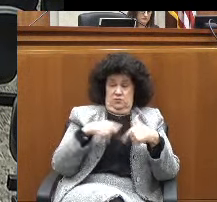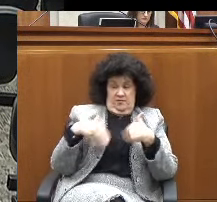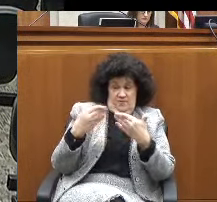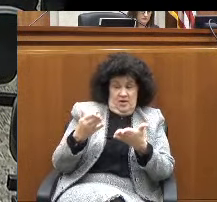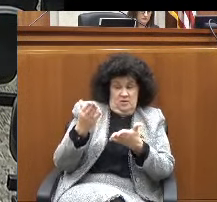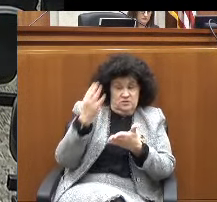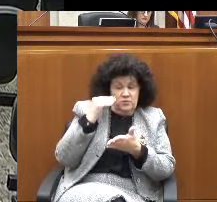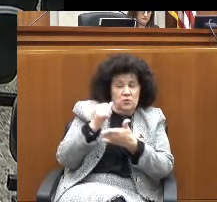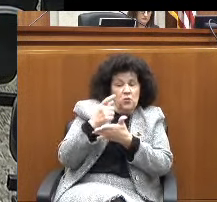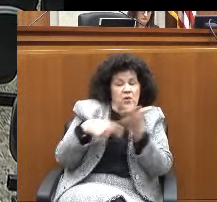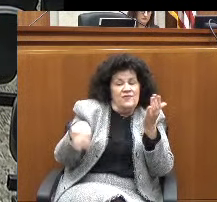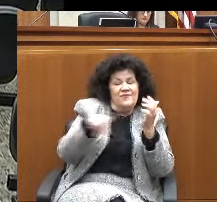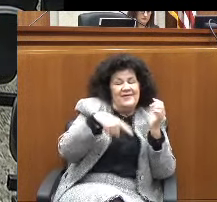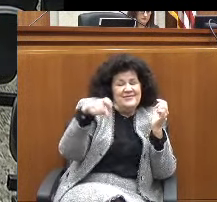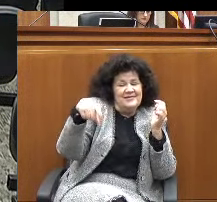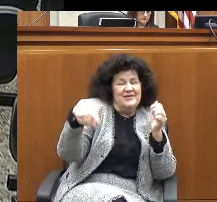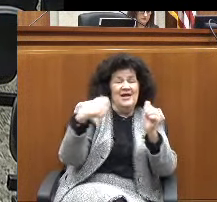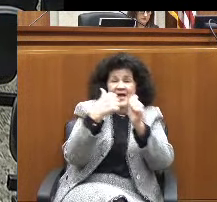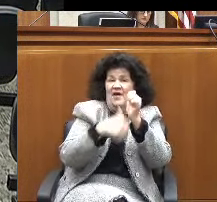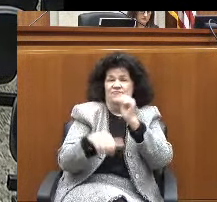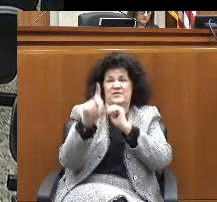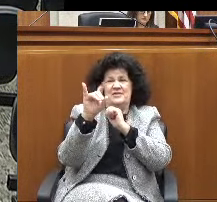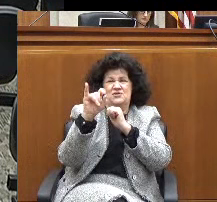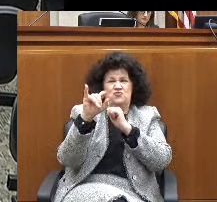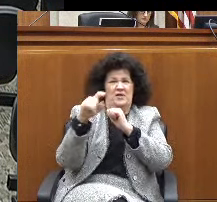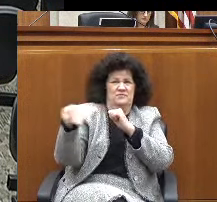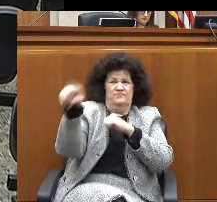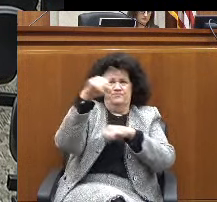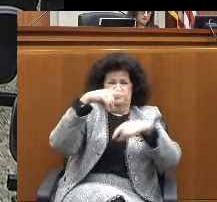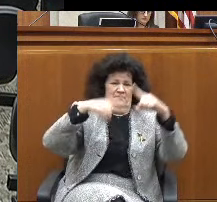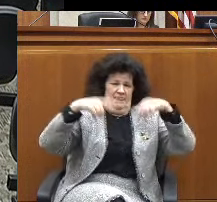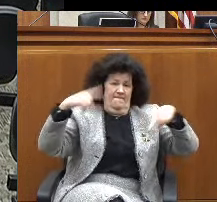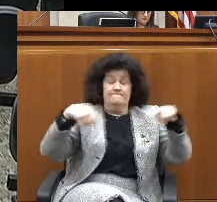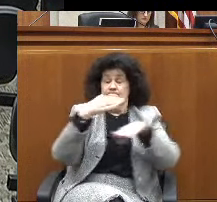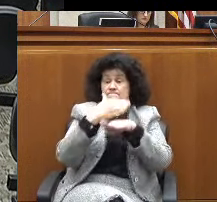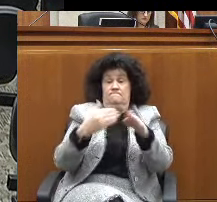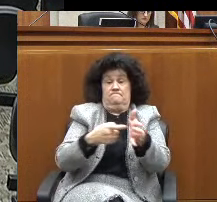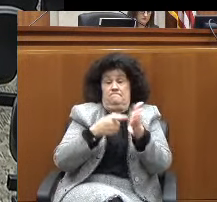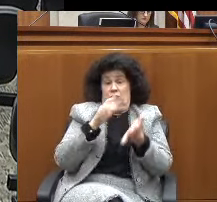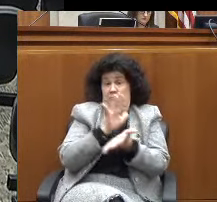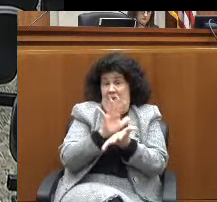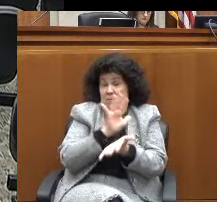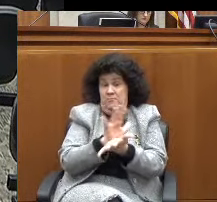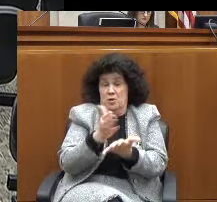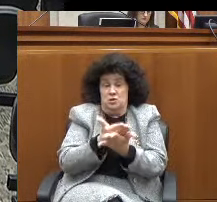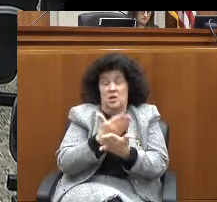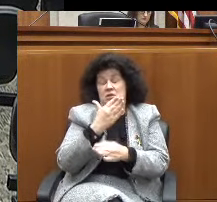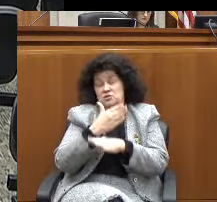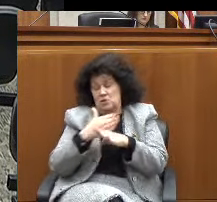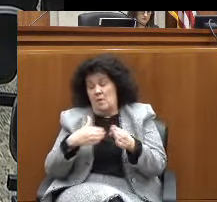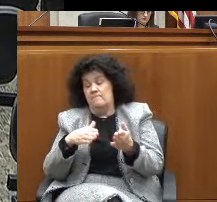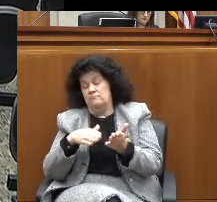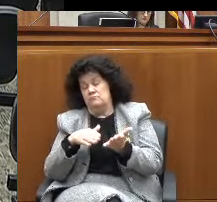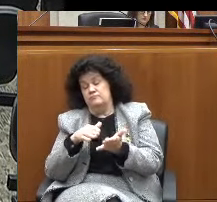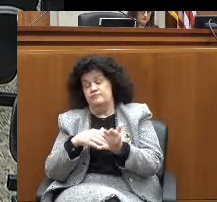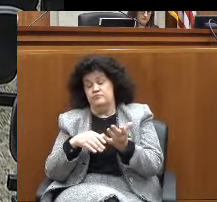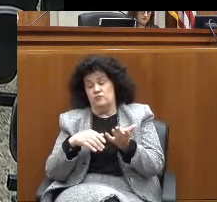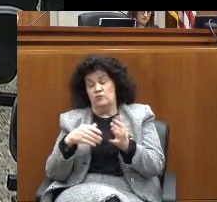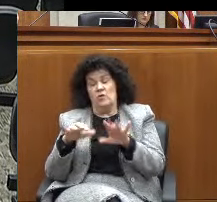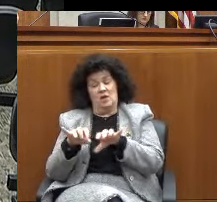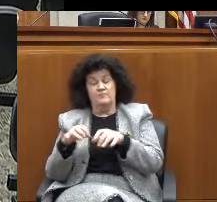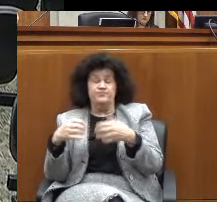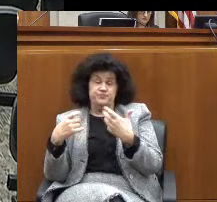Every district is going to have a different requirement. Some of us have paper documentation, some have electronic, so it is up to each